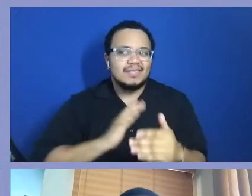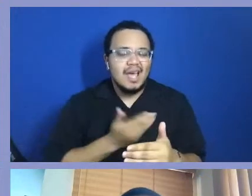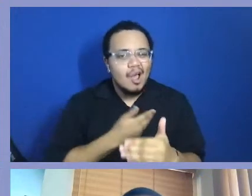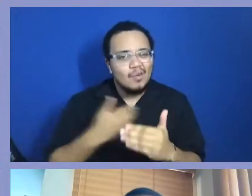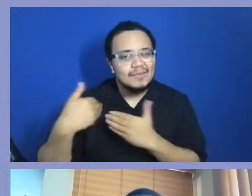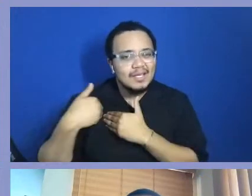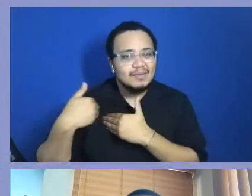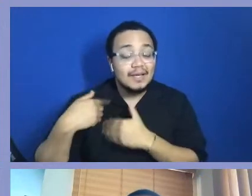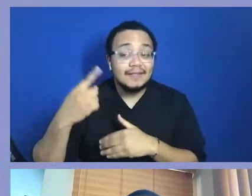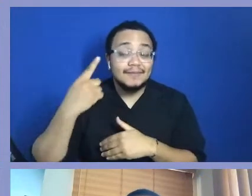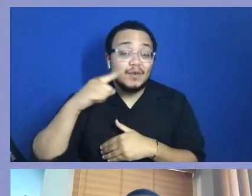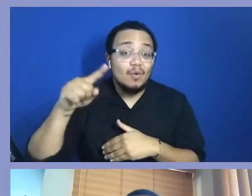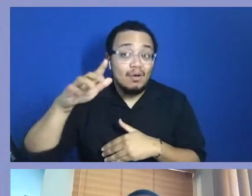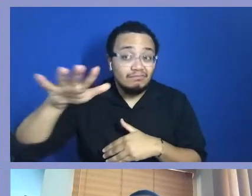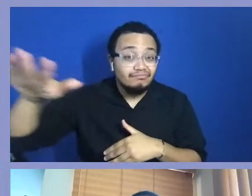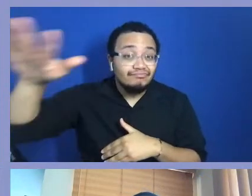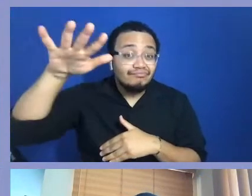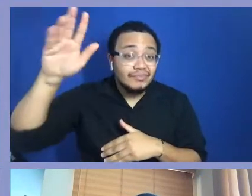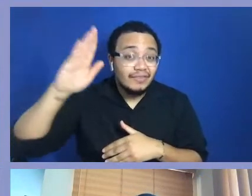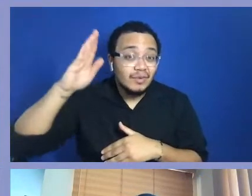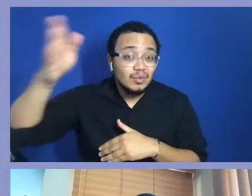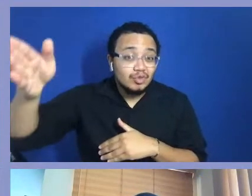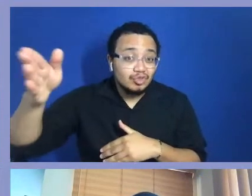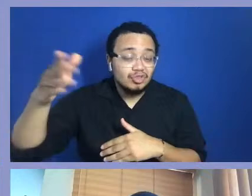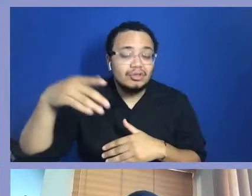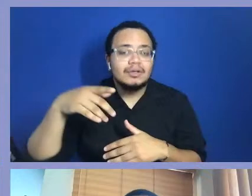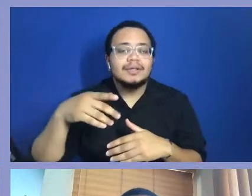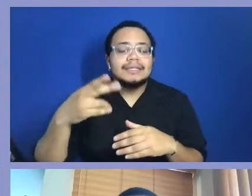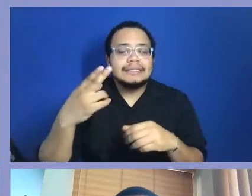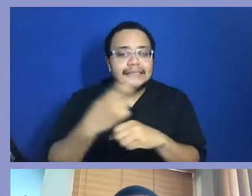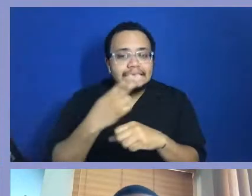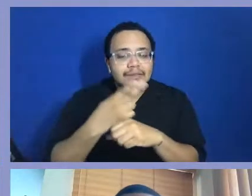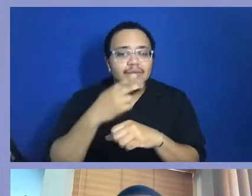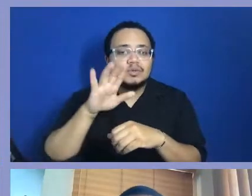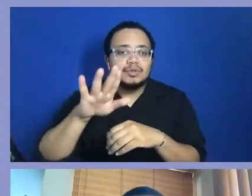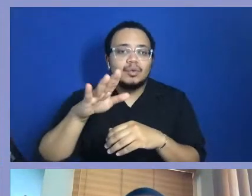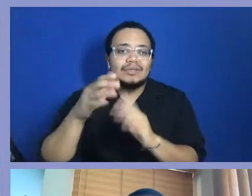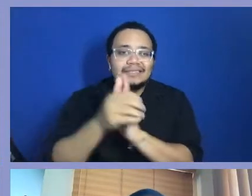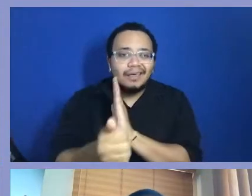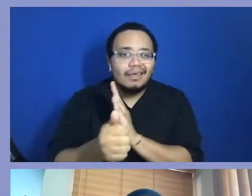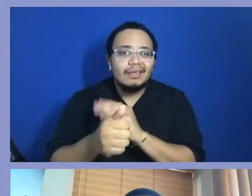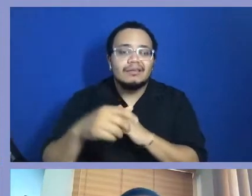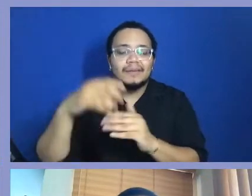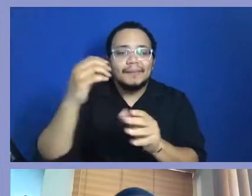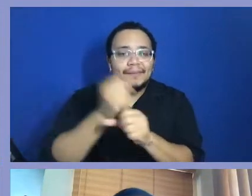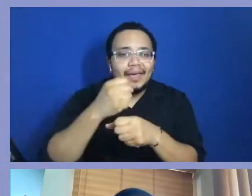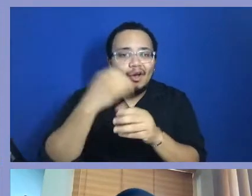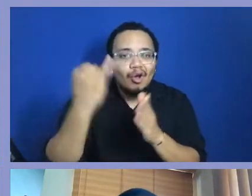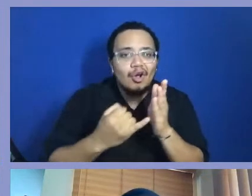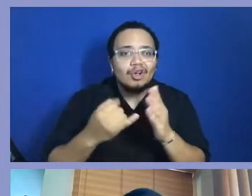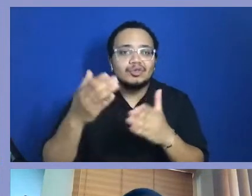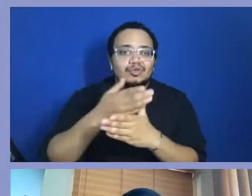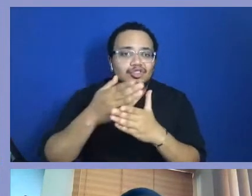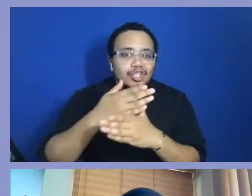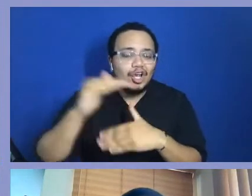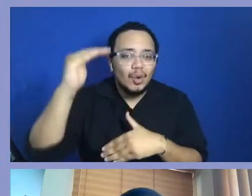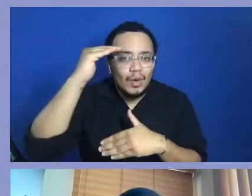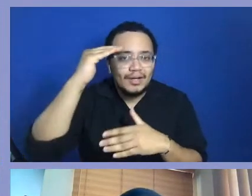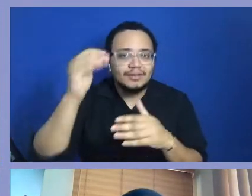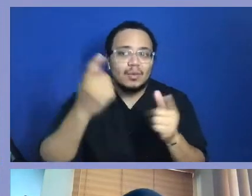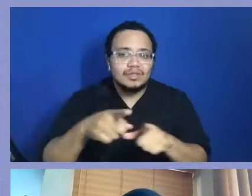next generation, I would say, you know, continue to document, continue to utilize your skillset and your art to bring awareness to what's going on in this country.